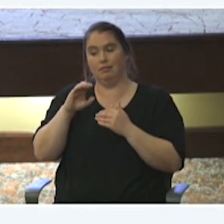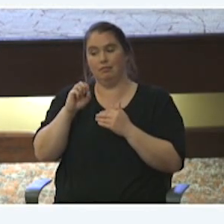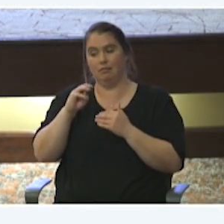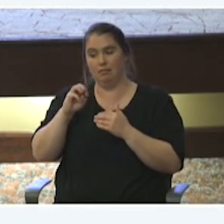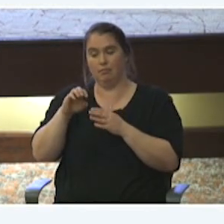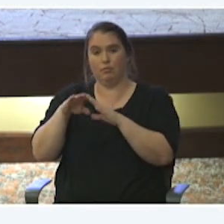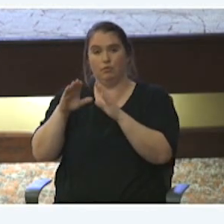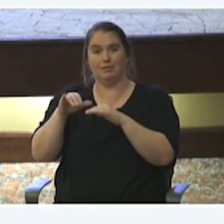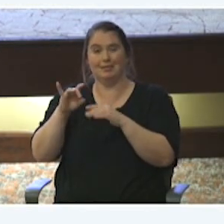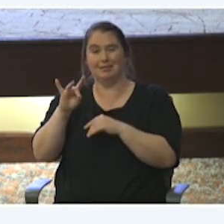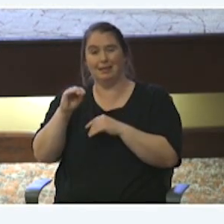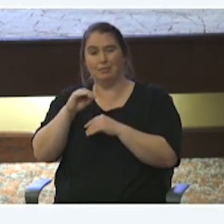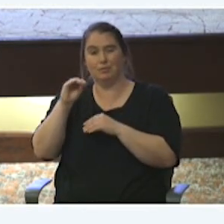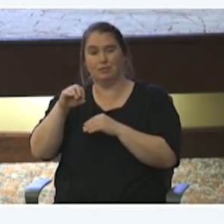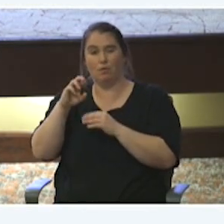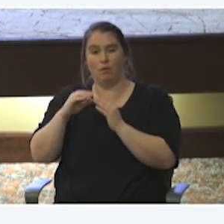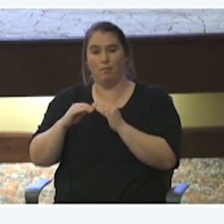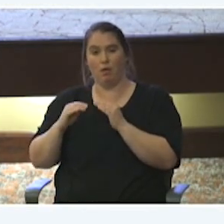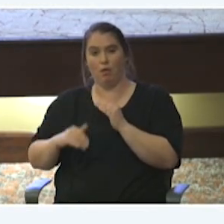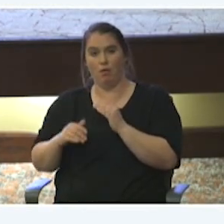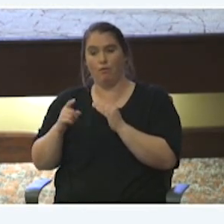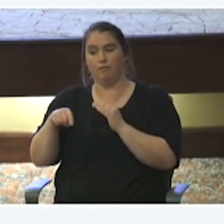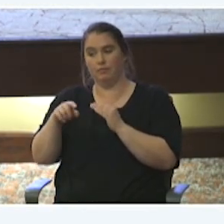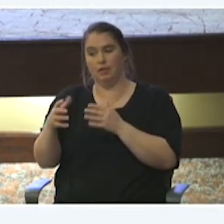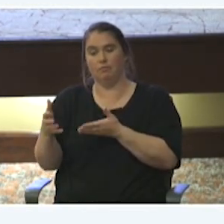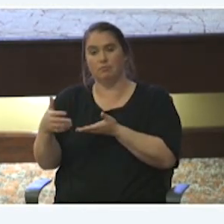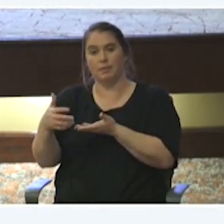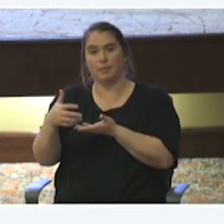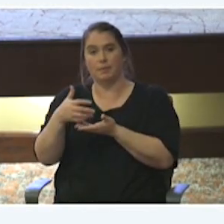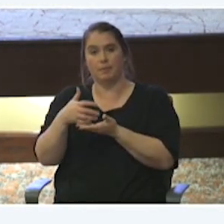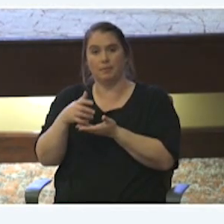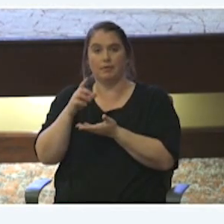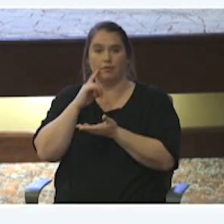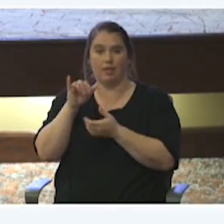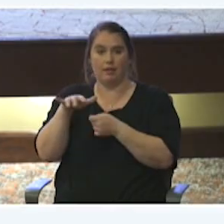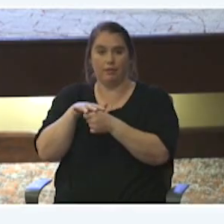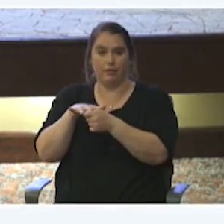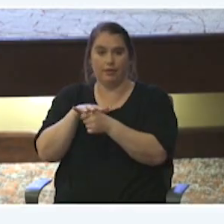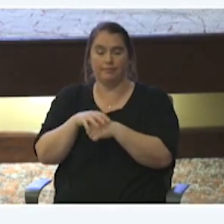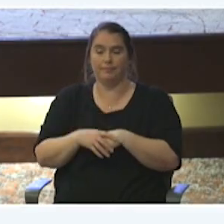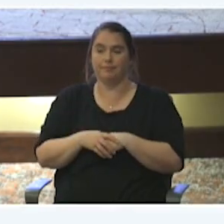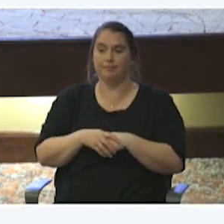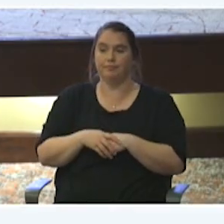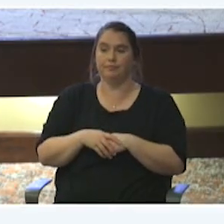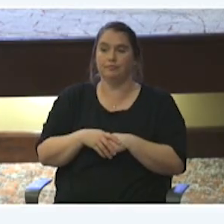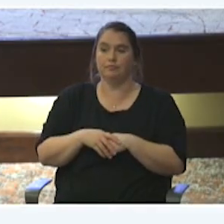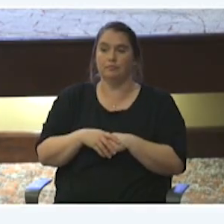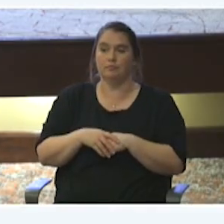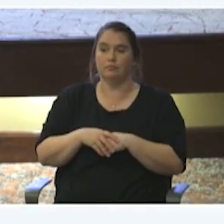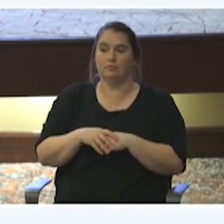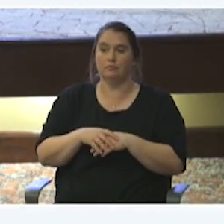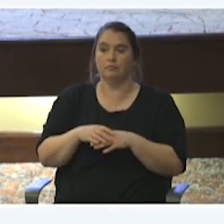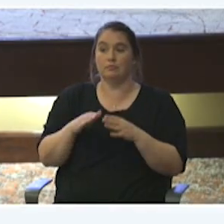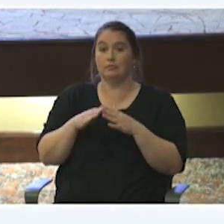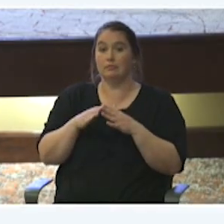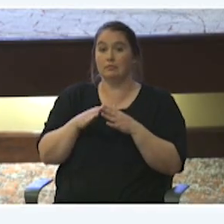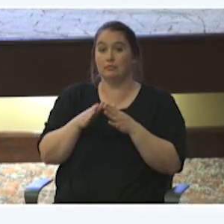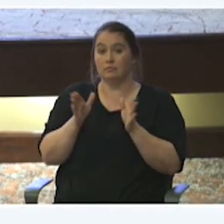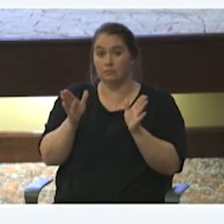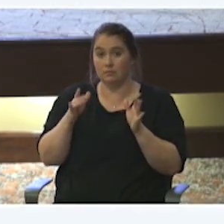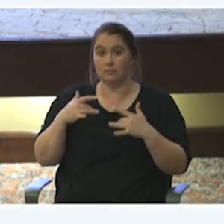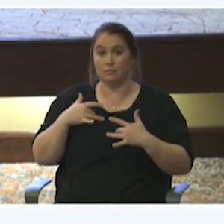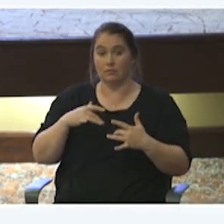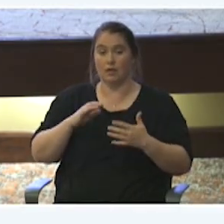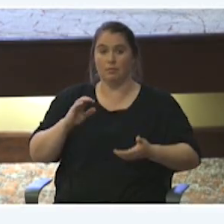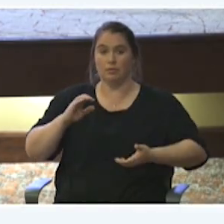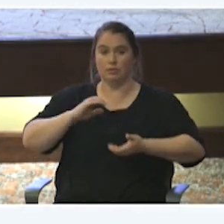or below the area median income for that particular area. Now, the revenue generated from these partnerships